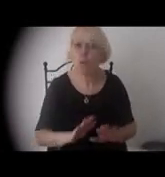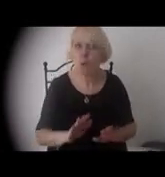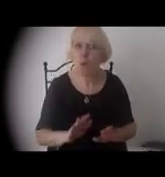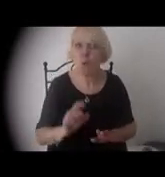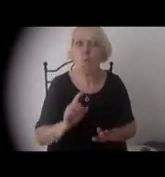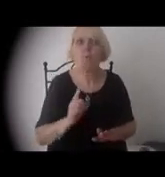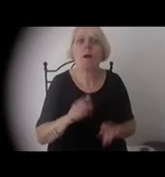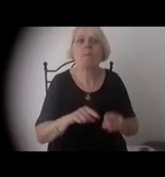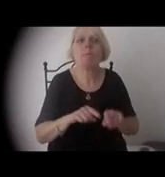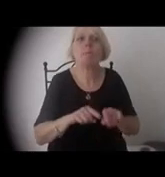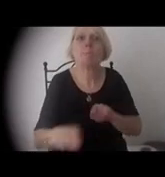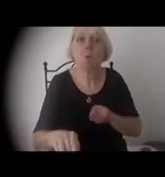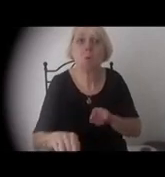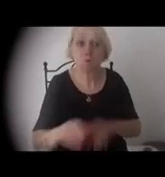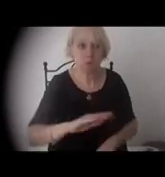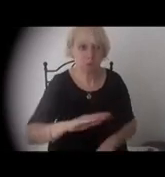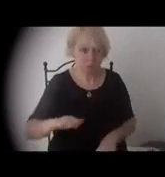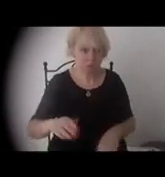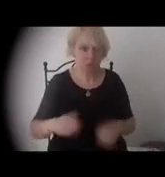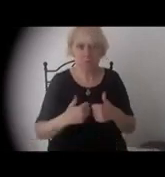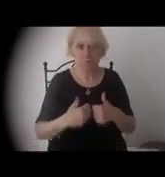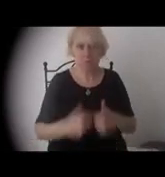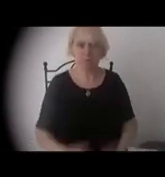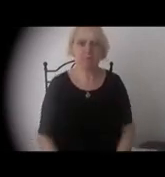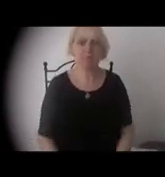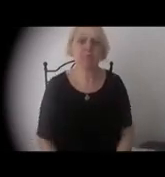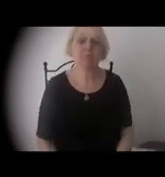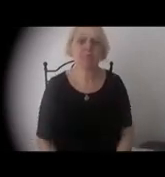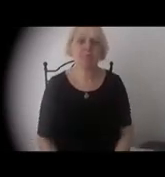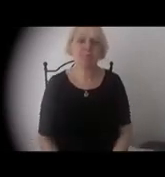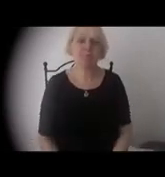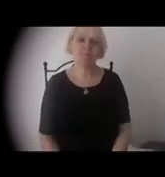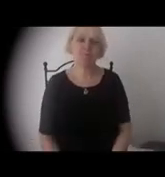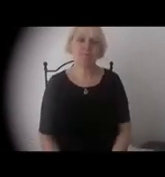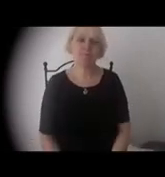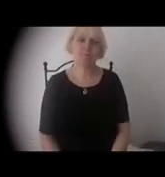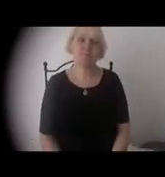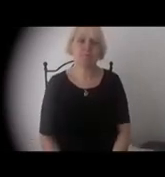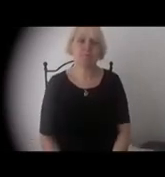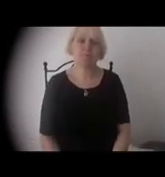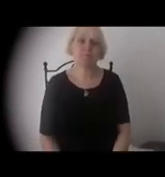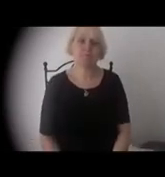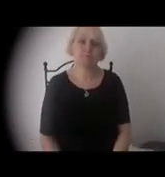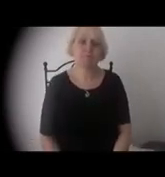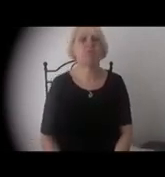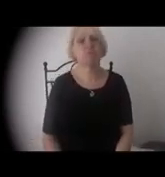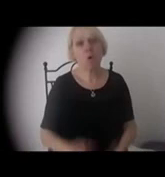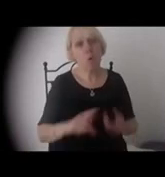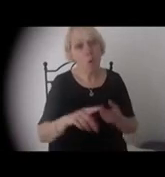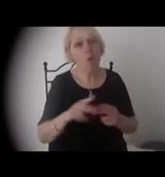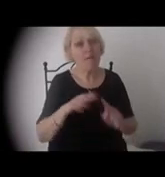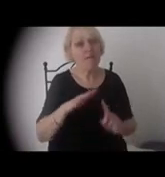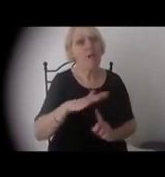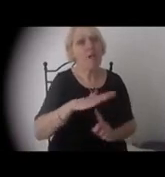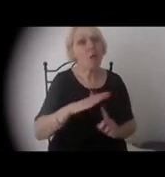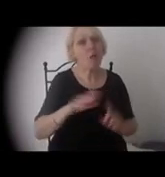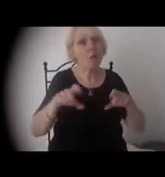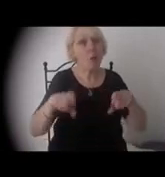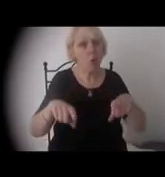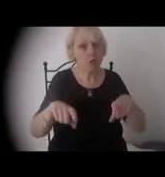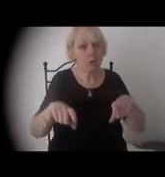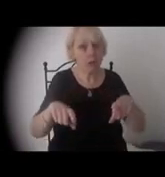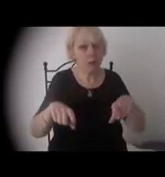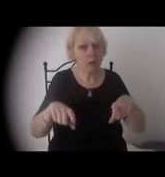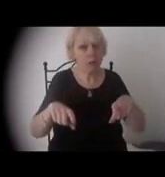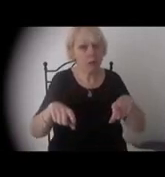school, and that could possibly happen for a variety of reasons. One is a local lockdown in a school. We